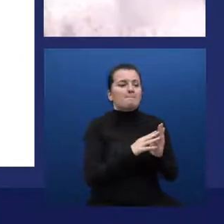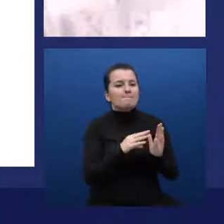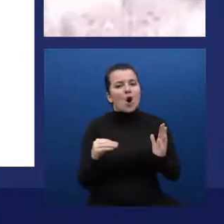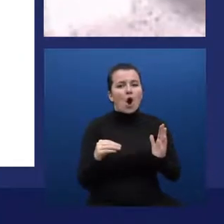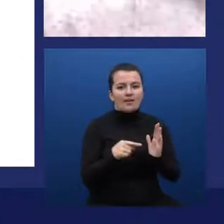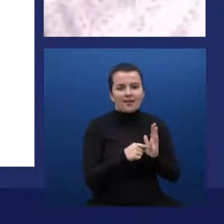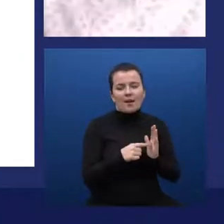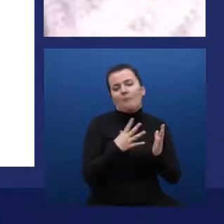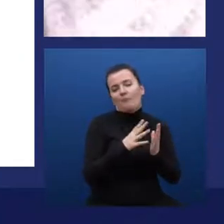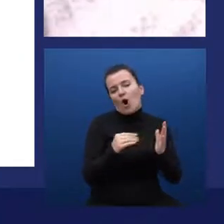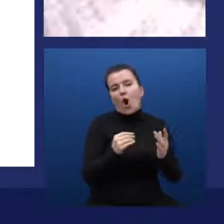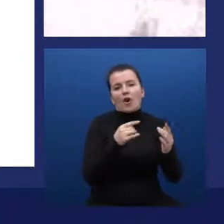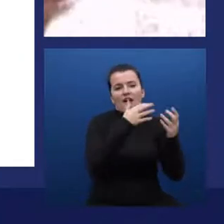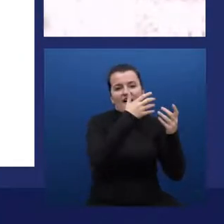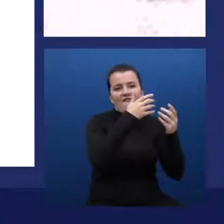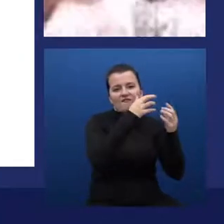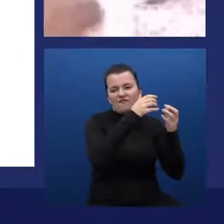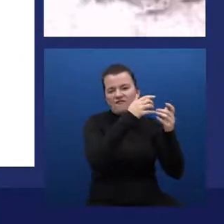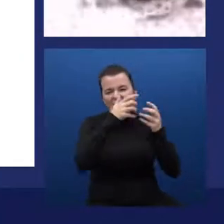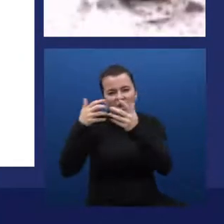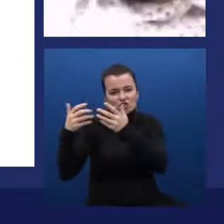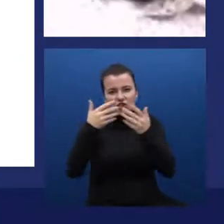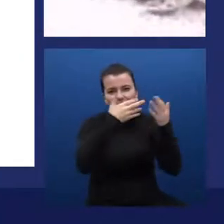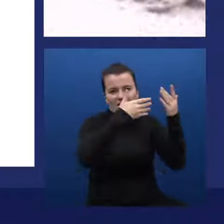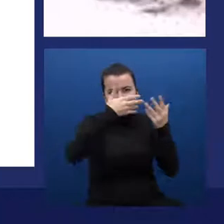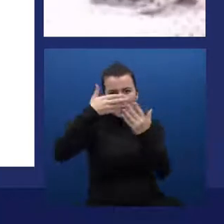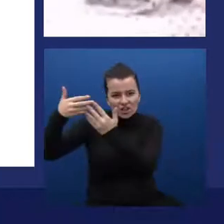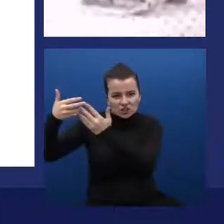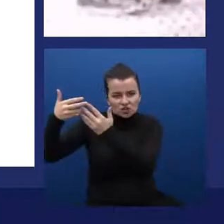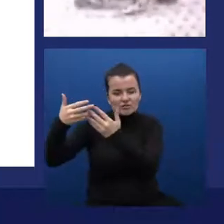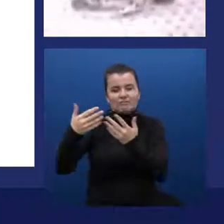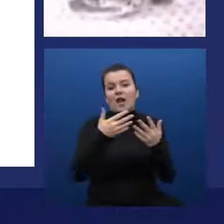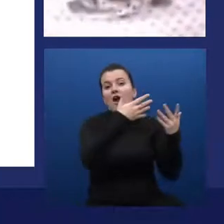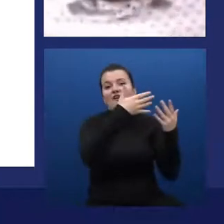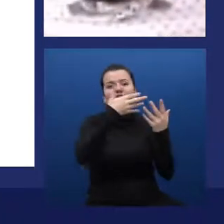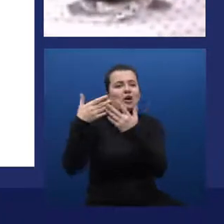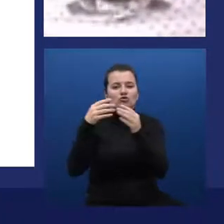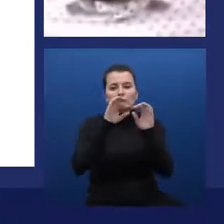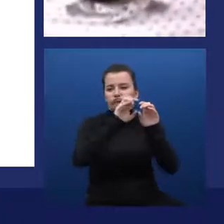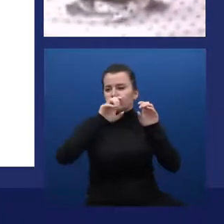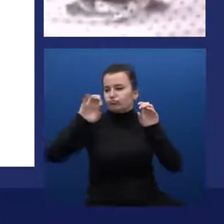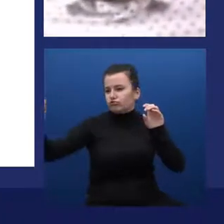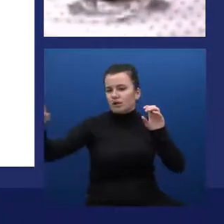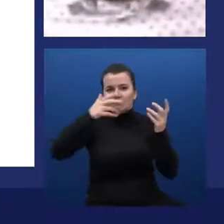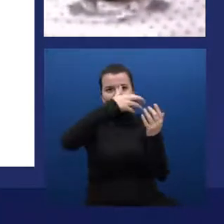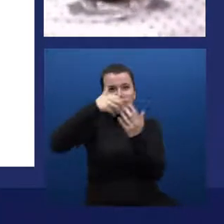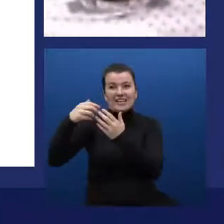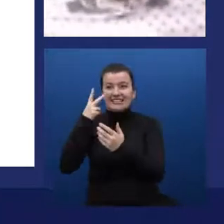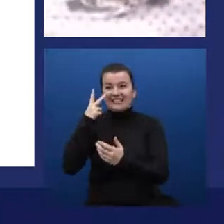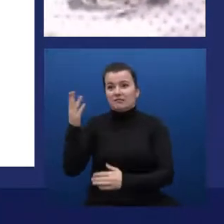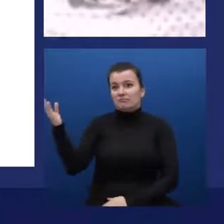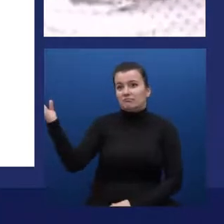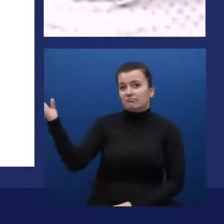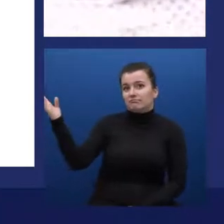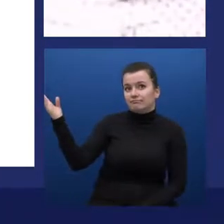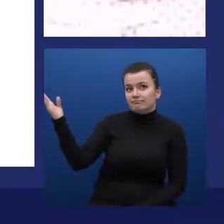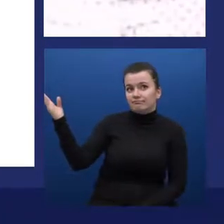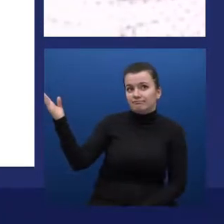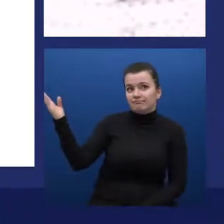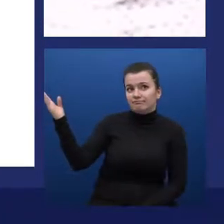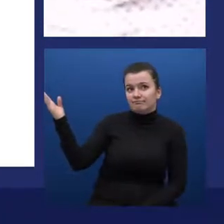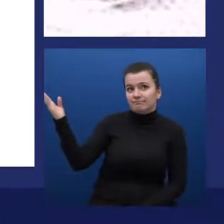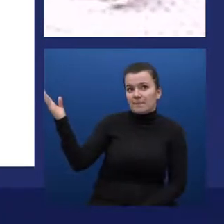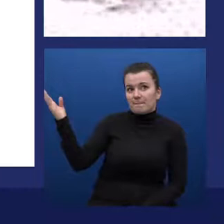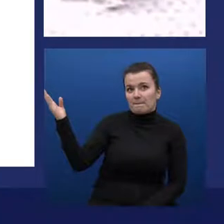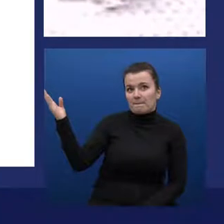think, whenever, if you're a programmer and you think of the word model, just think function. And a function is this function thing. But the model, we have